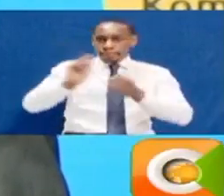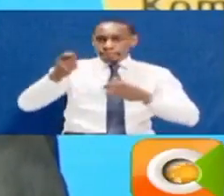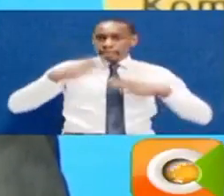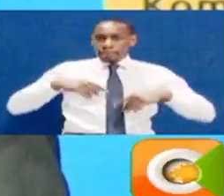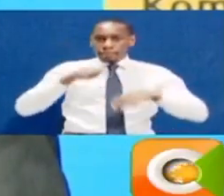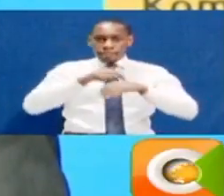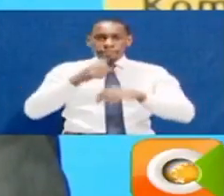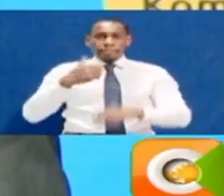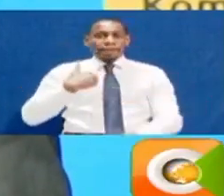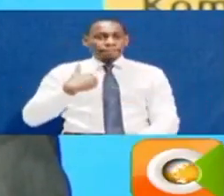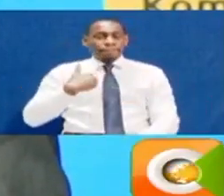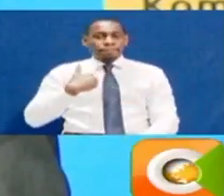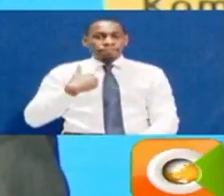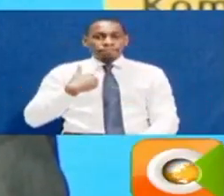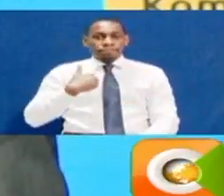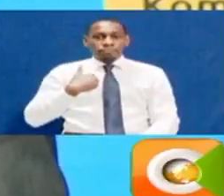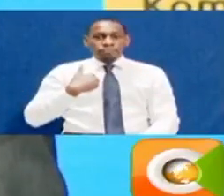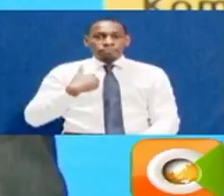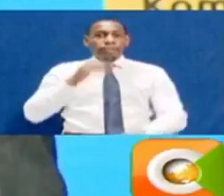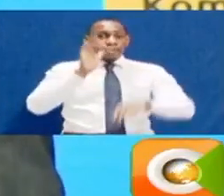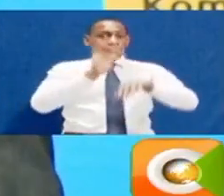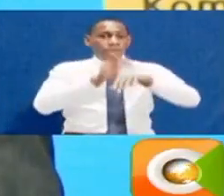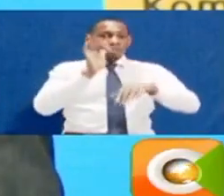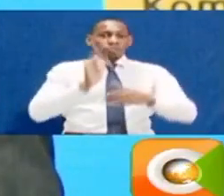face of being infected.